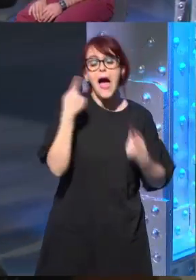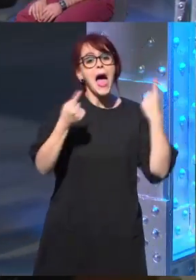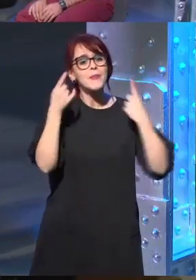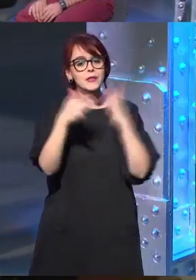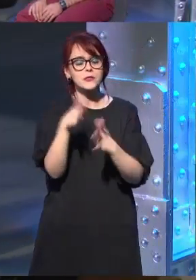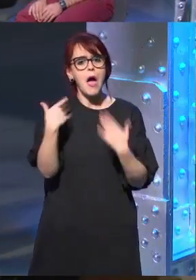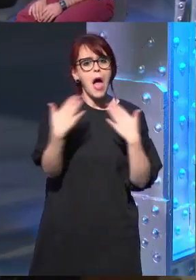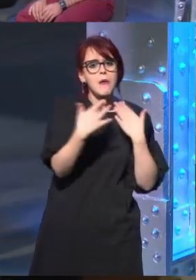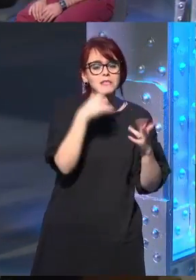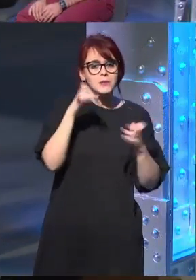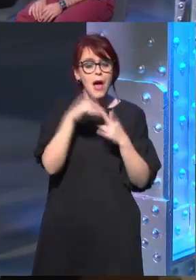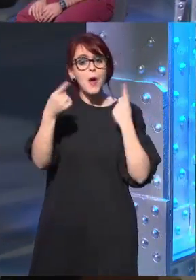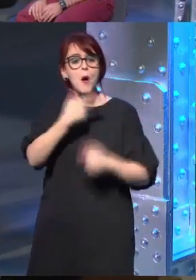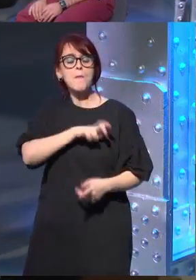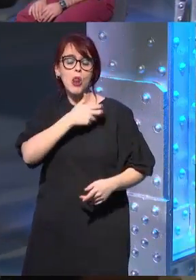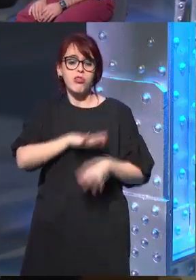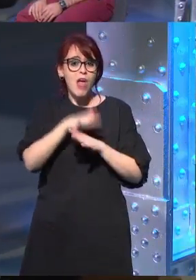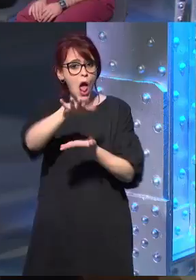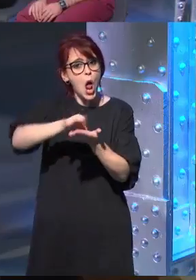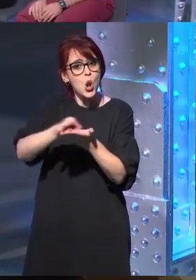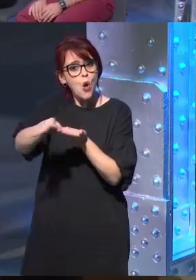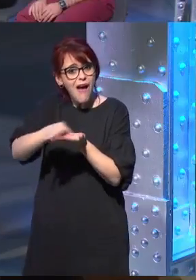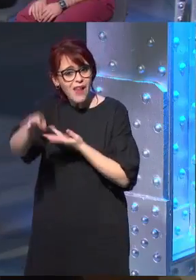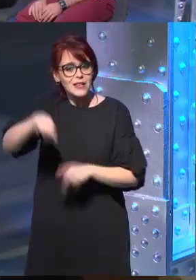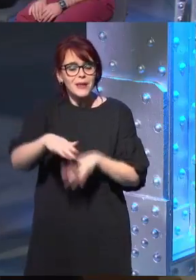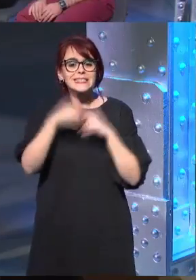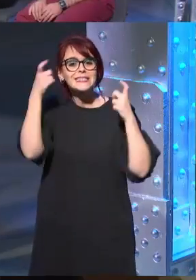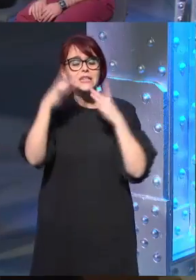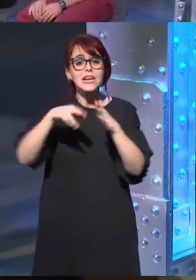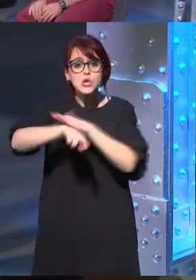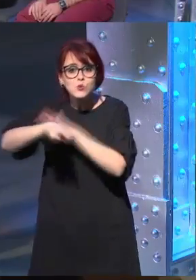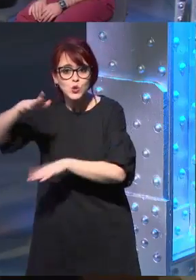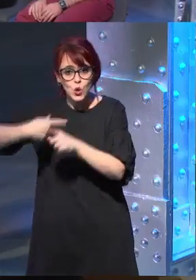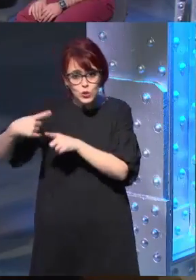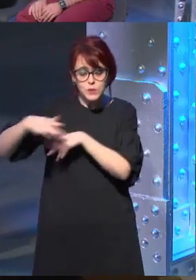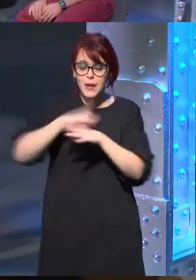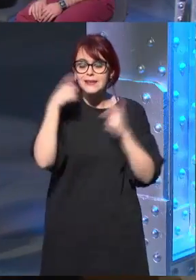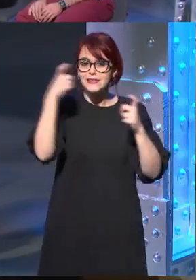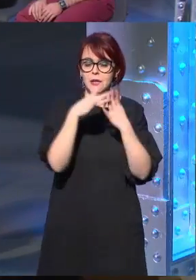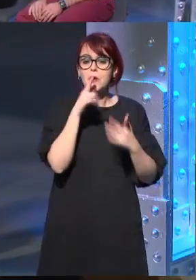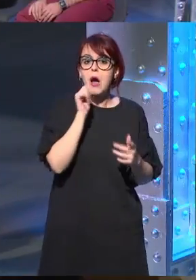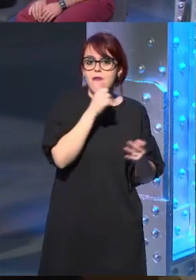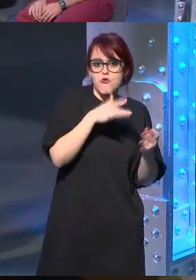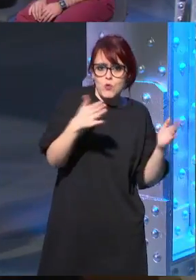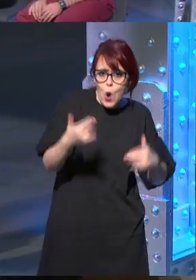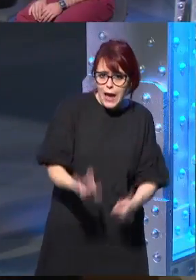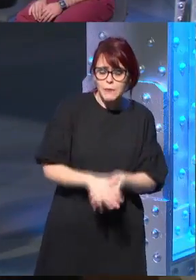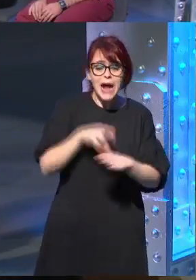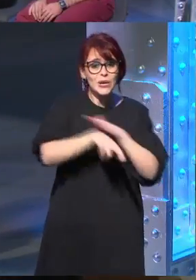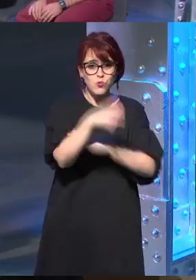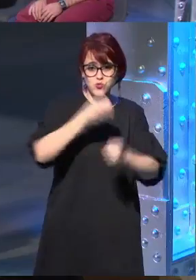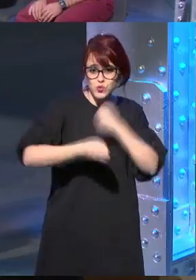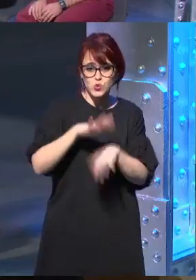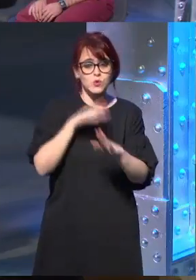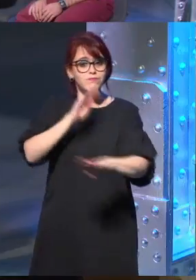to their students and their parents. Sometimes we even deliver lectures to the local police so that